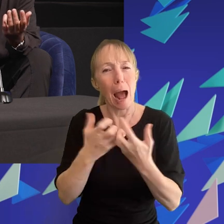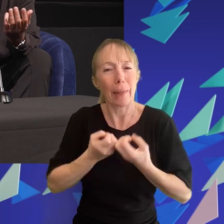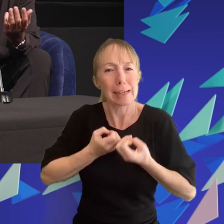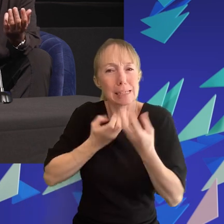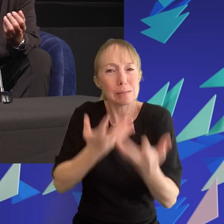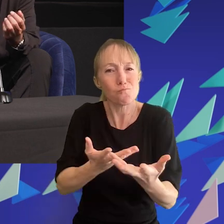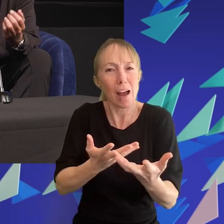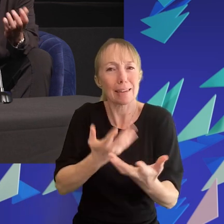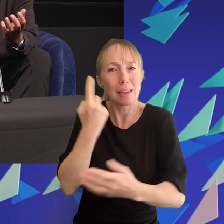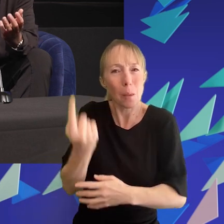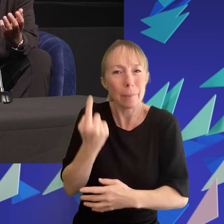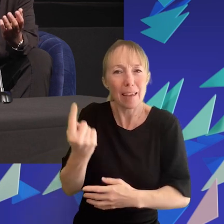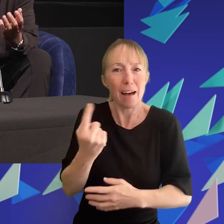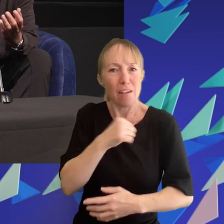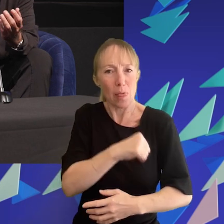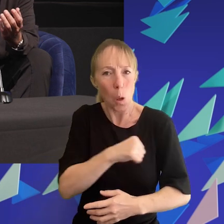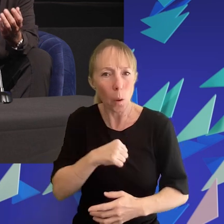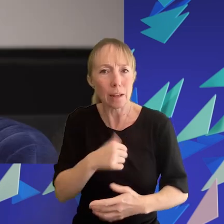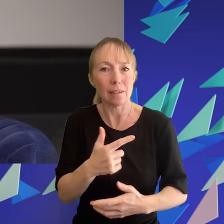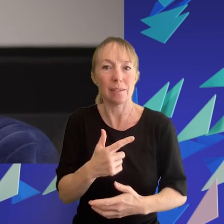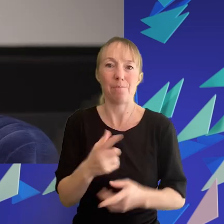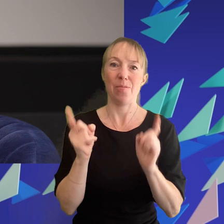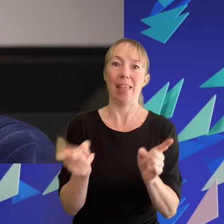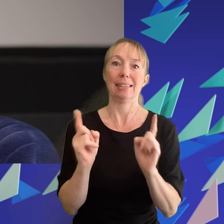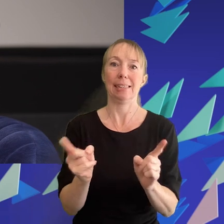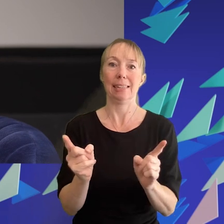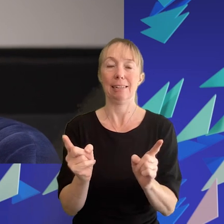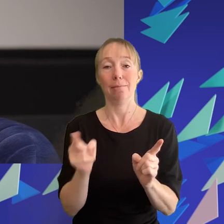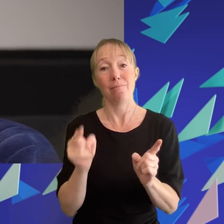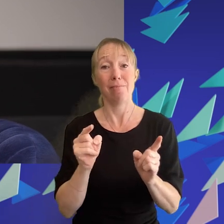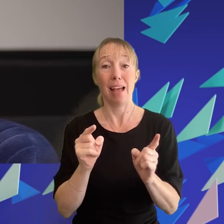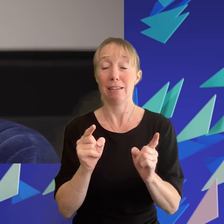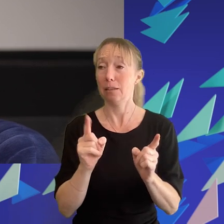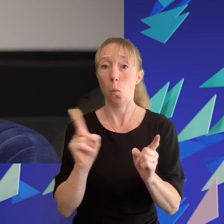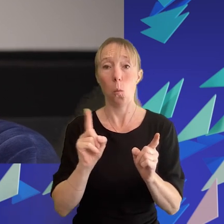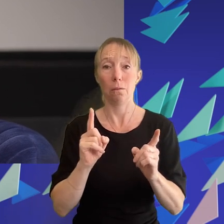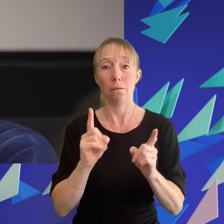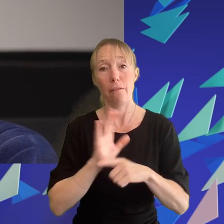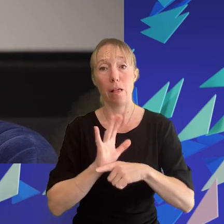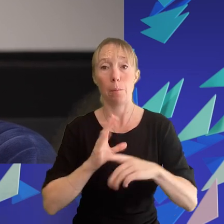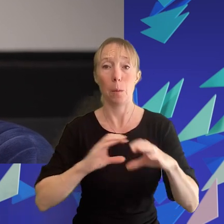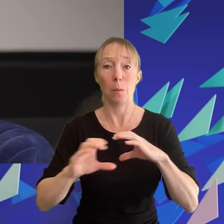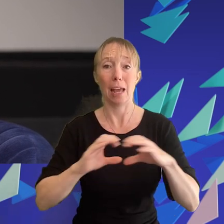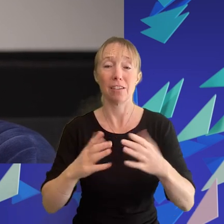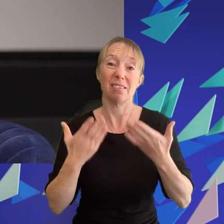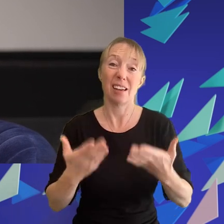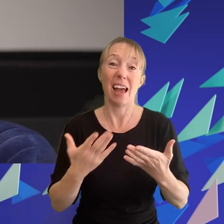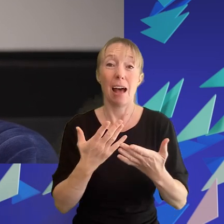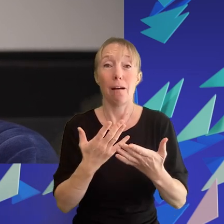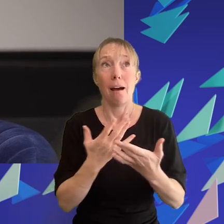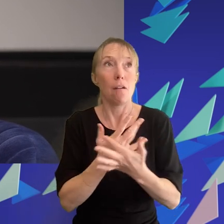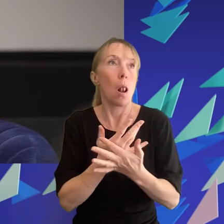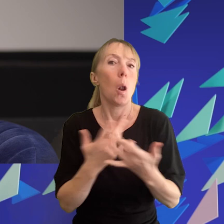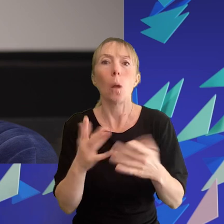express themselves and how honest is that. And that's what really at the end is communicated, you know. Nowadays, there's a lot of things that